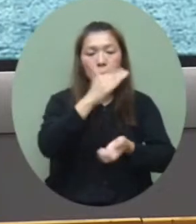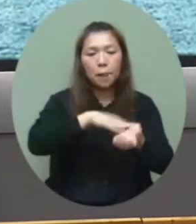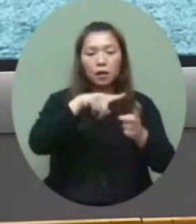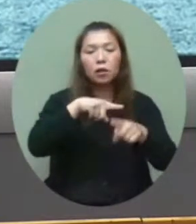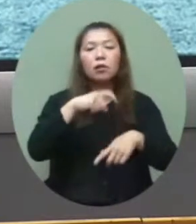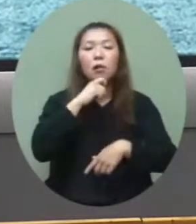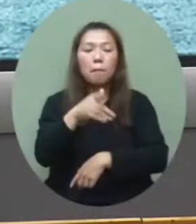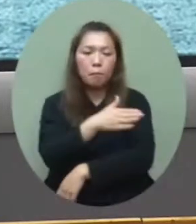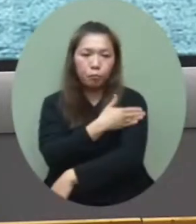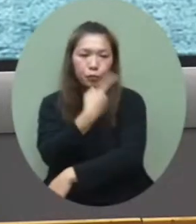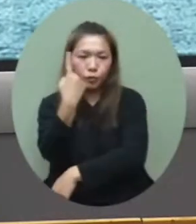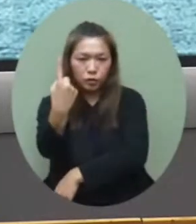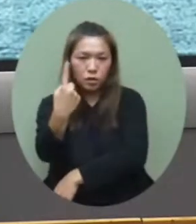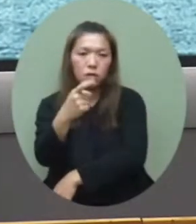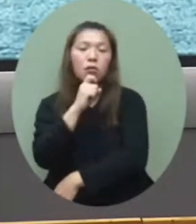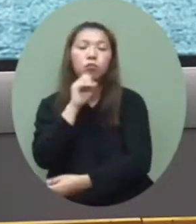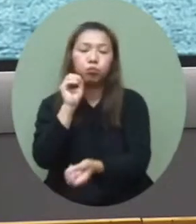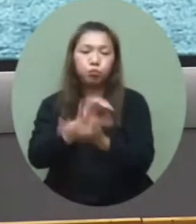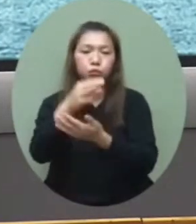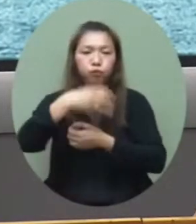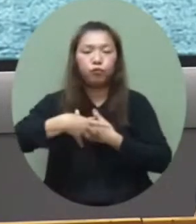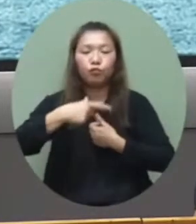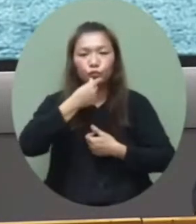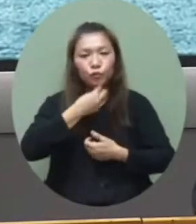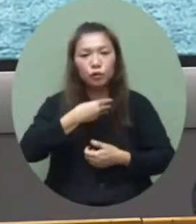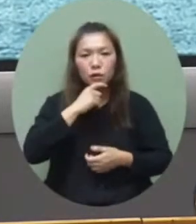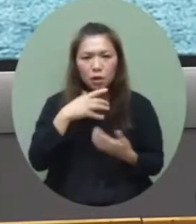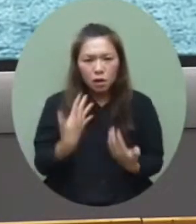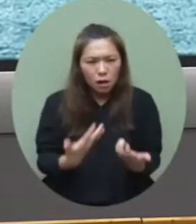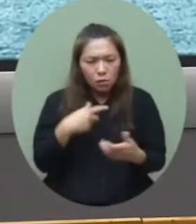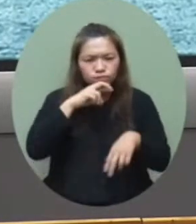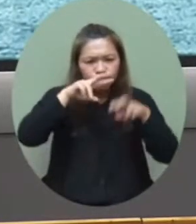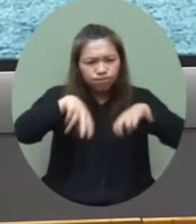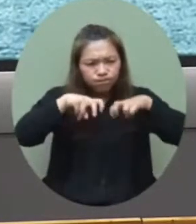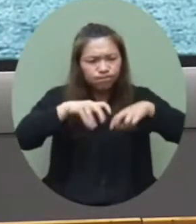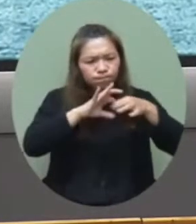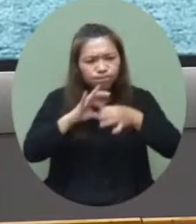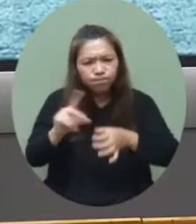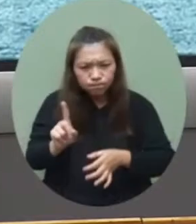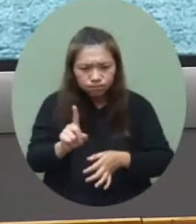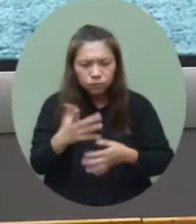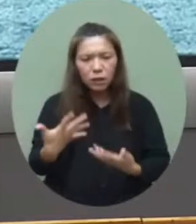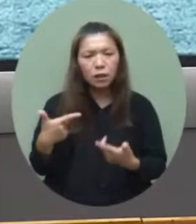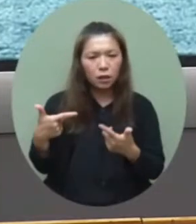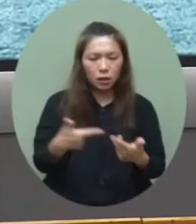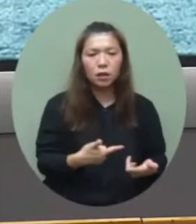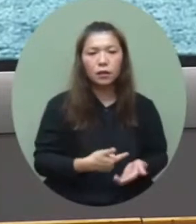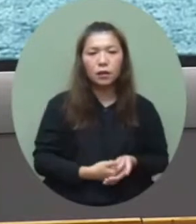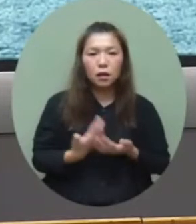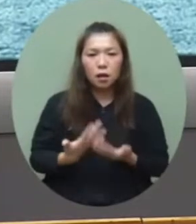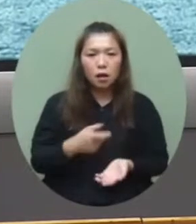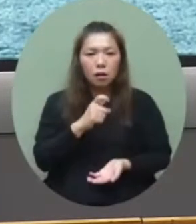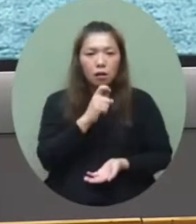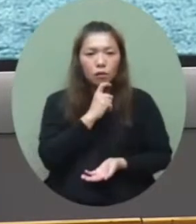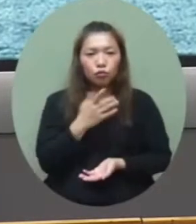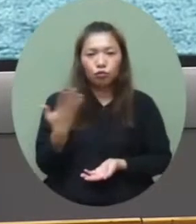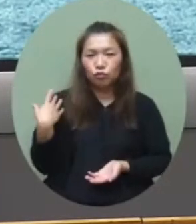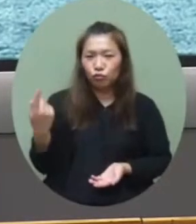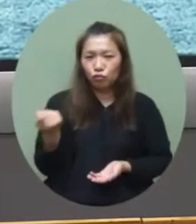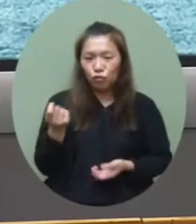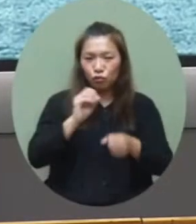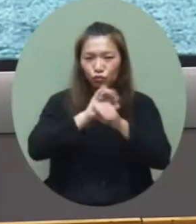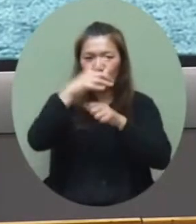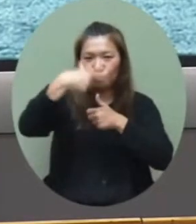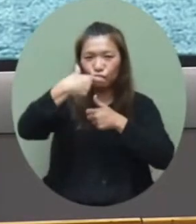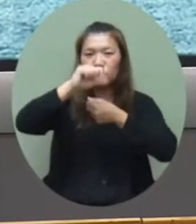condition. Altogether, in the ward, there are 6 patients and 1 staff member who have tested positive. We are now